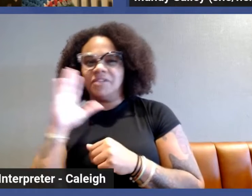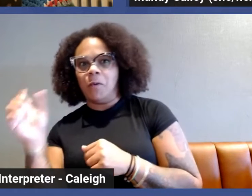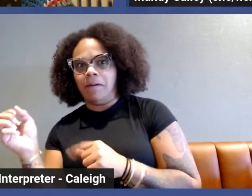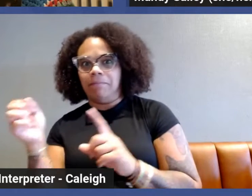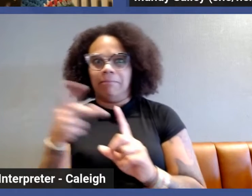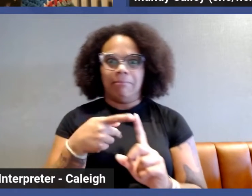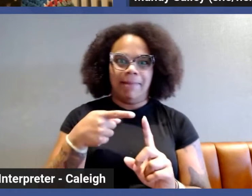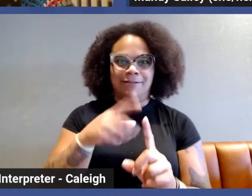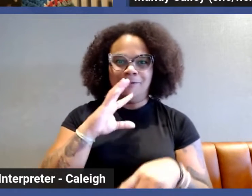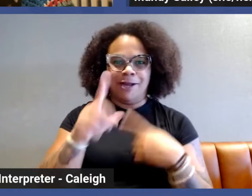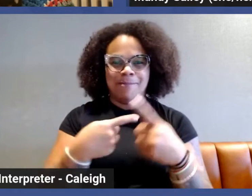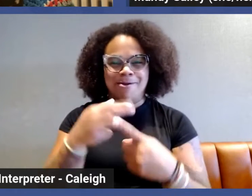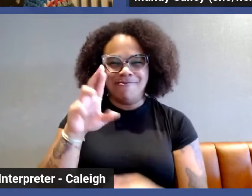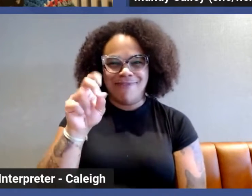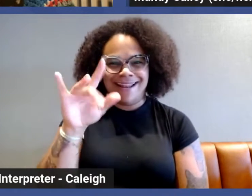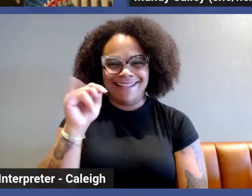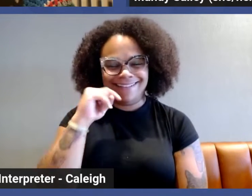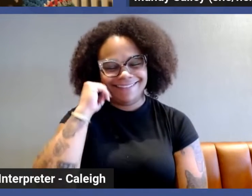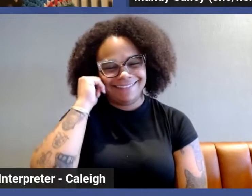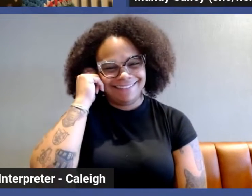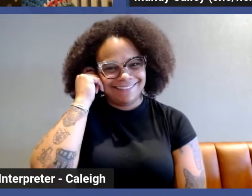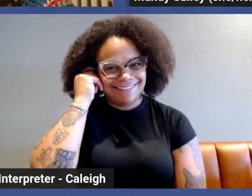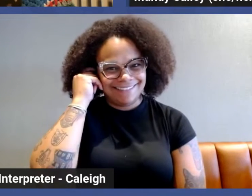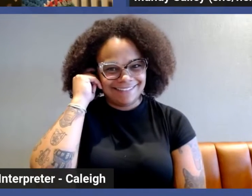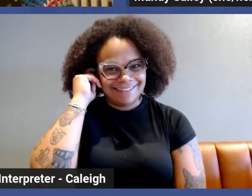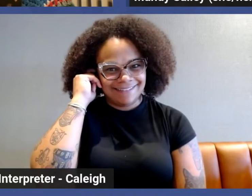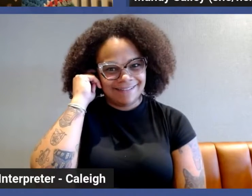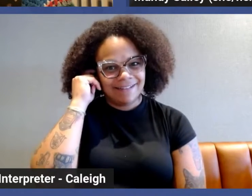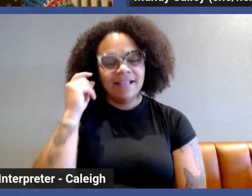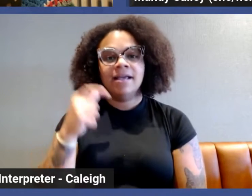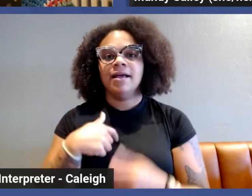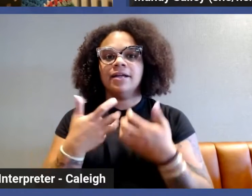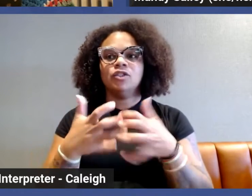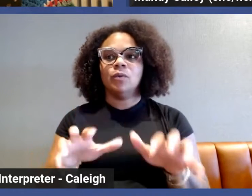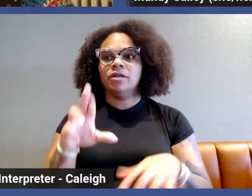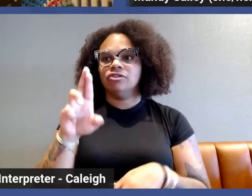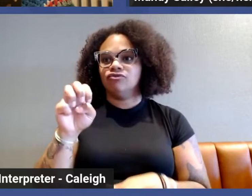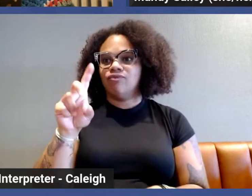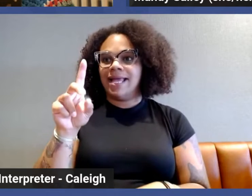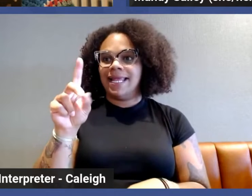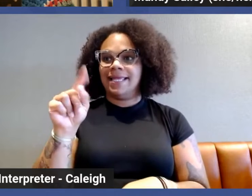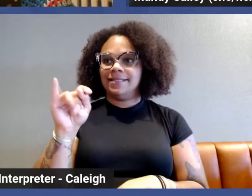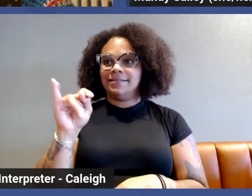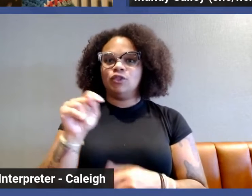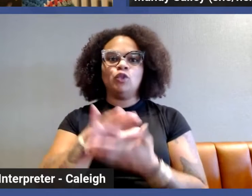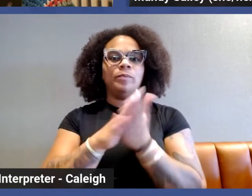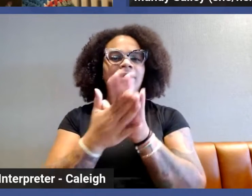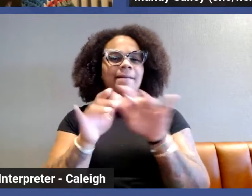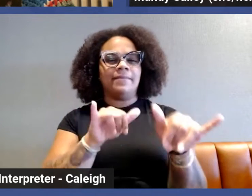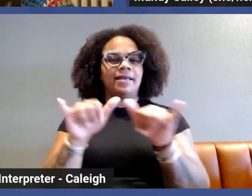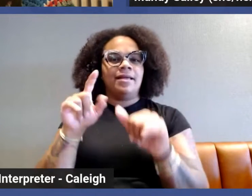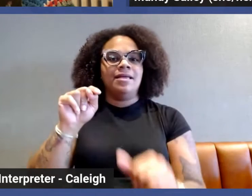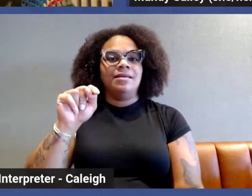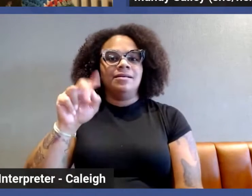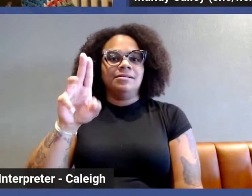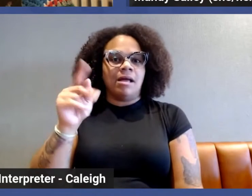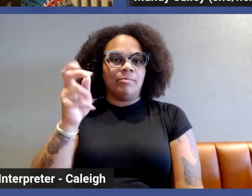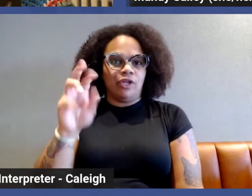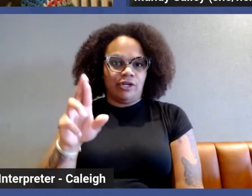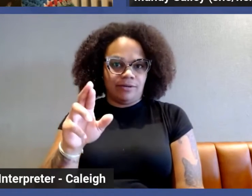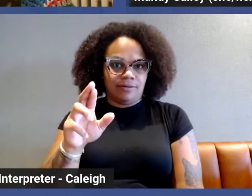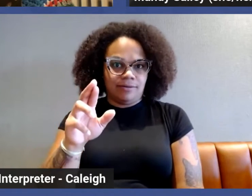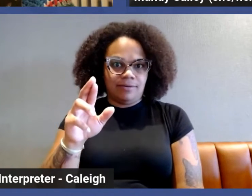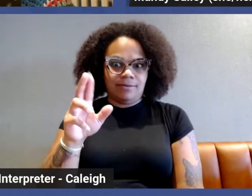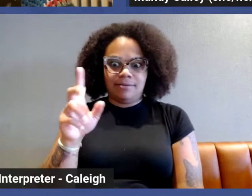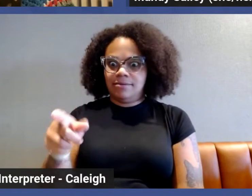really here to talk about today. I don't want Reddit to go the way of like Tumblr. Yeah. Right. Where you've just removed all